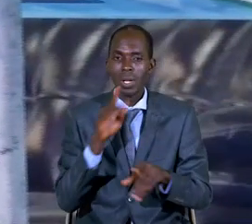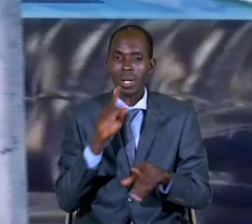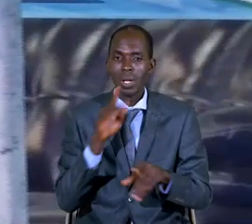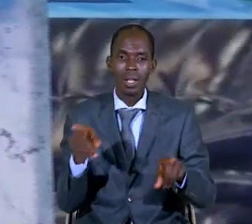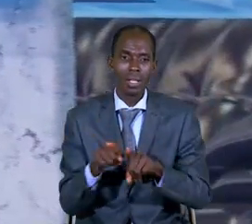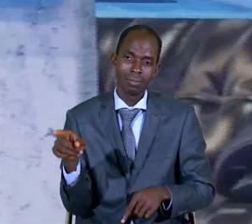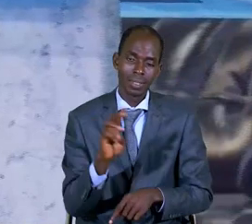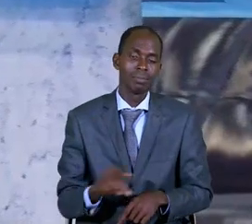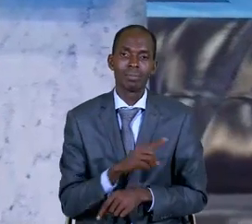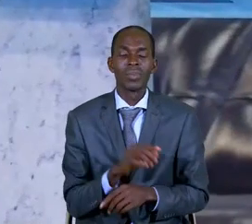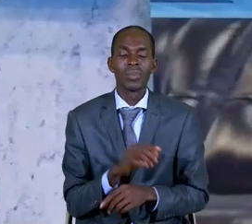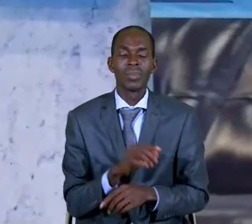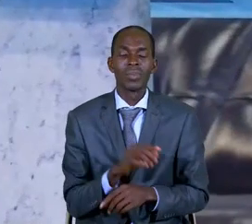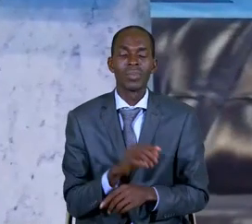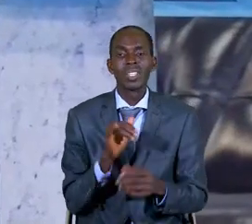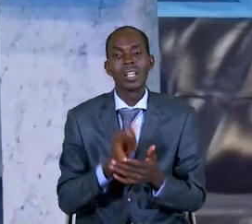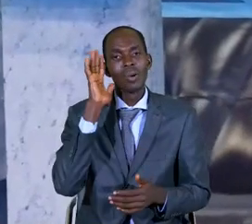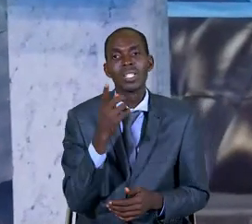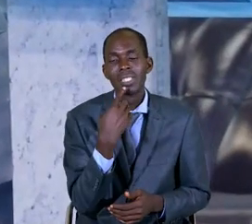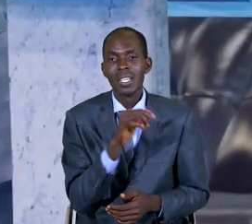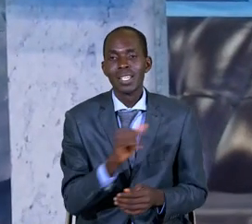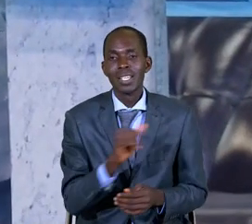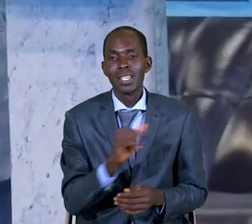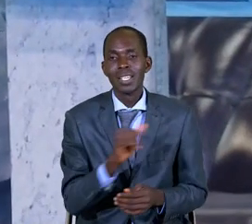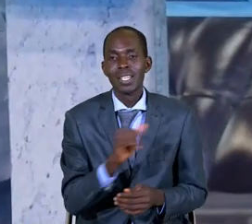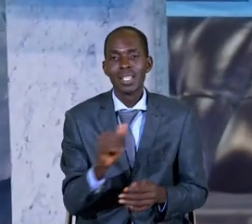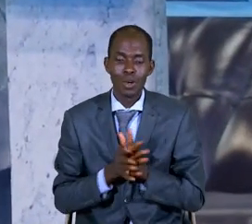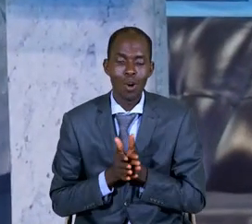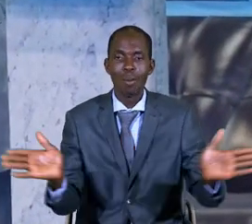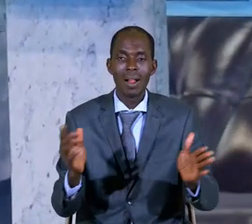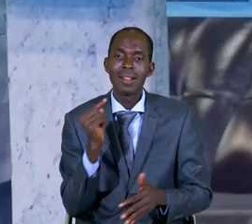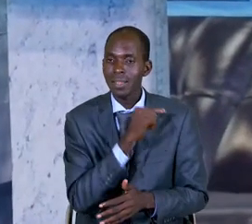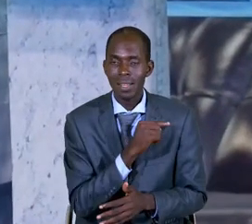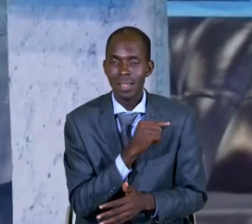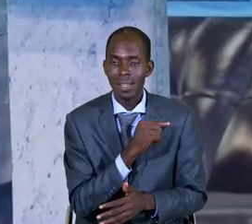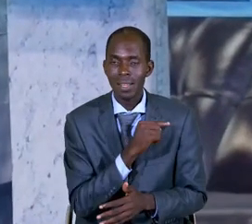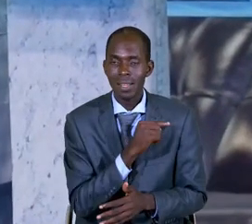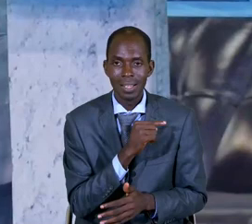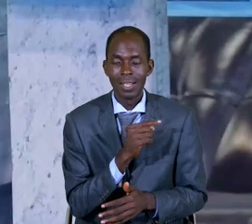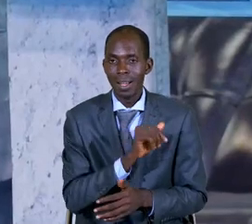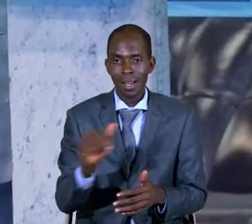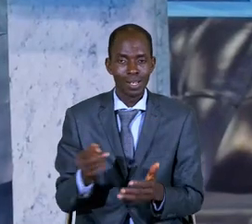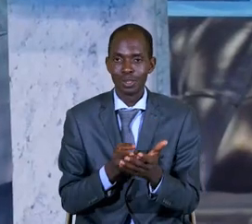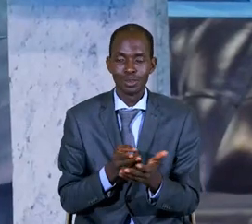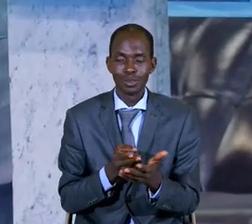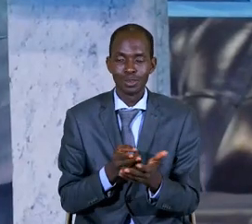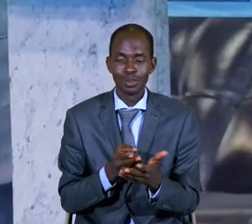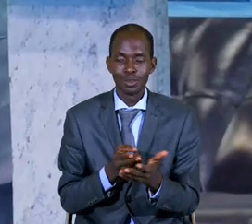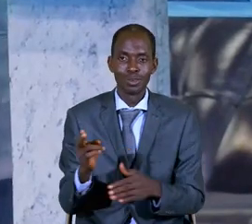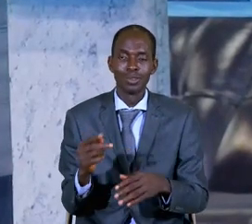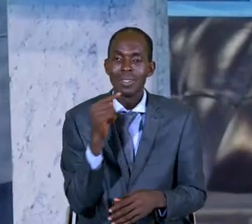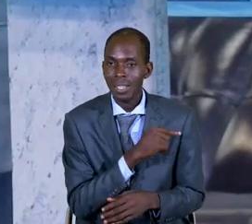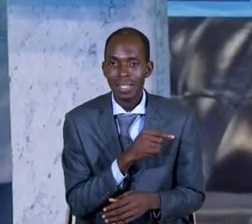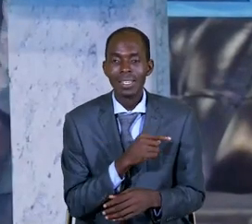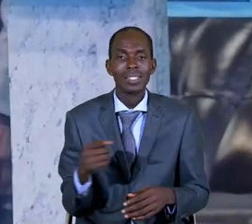them that will tell a public lie, an obvious lie, that will say,